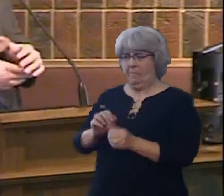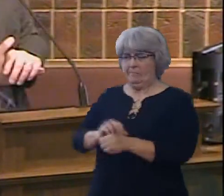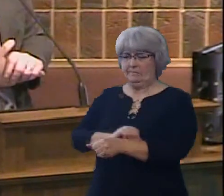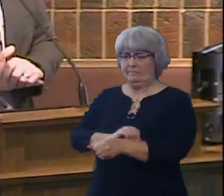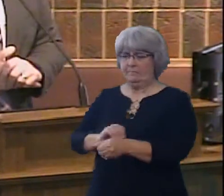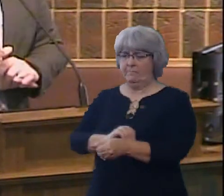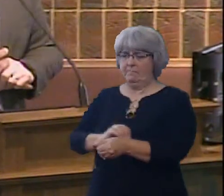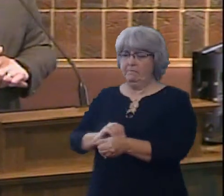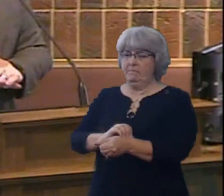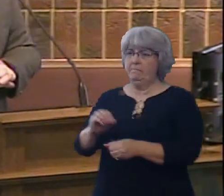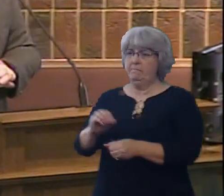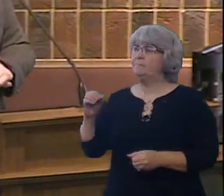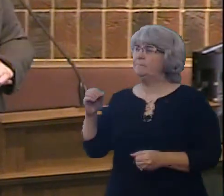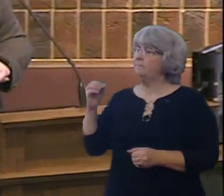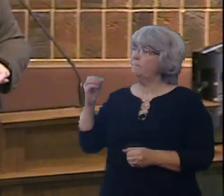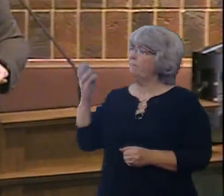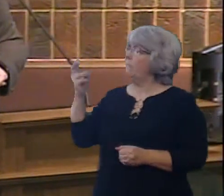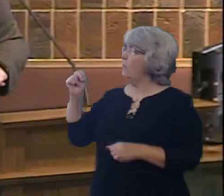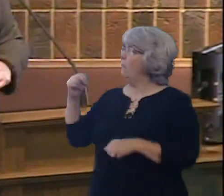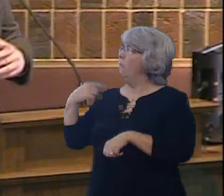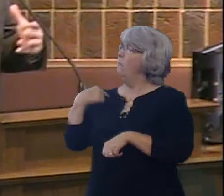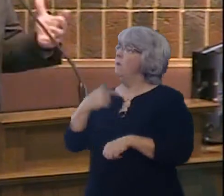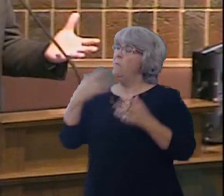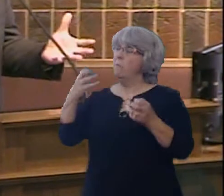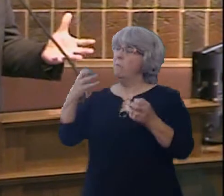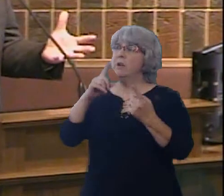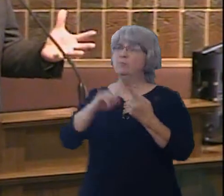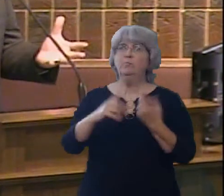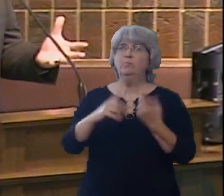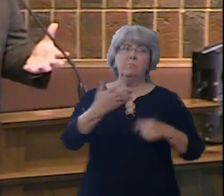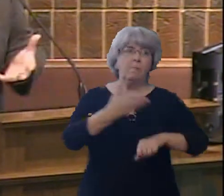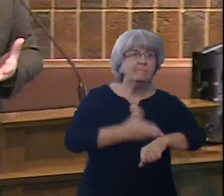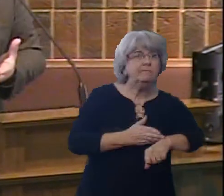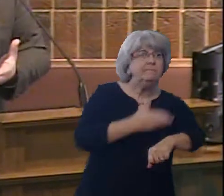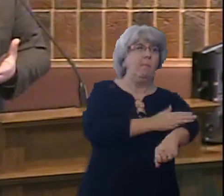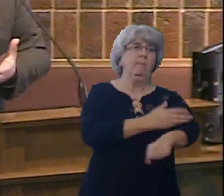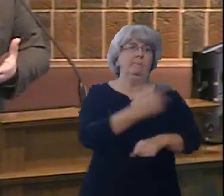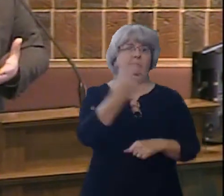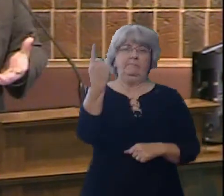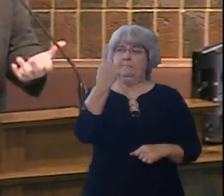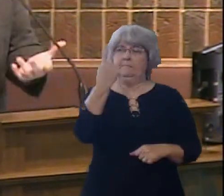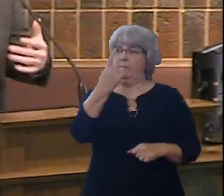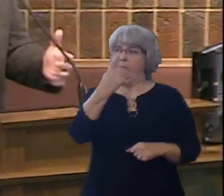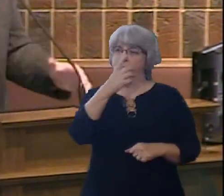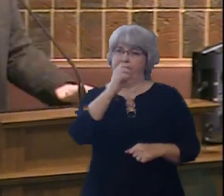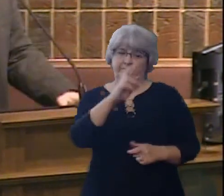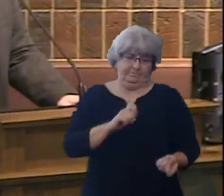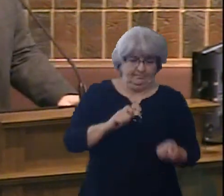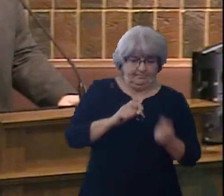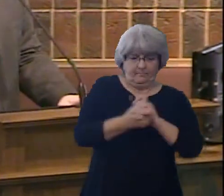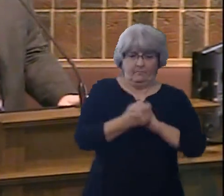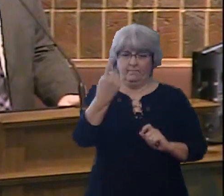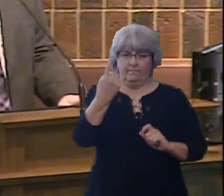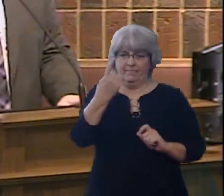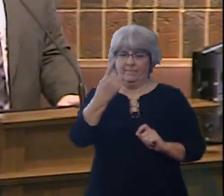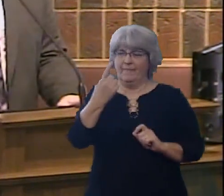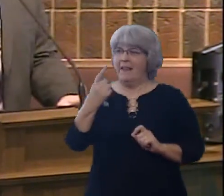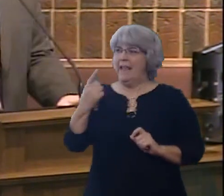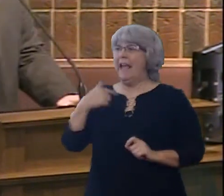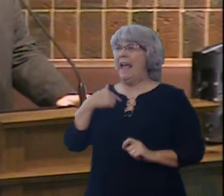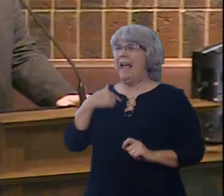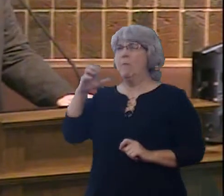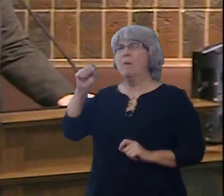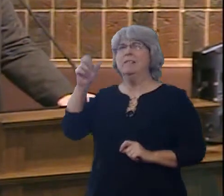our life or trying to improve in certain areas of our life, I was listening to a guy talk this past